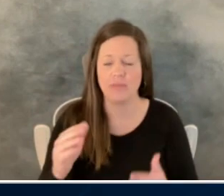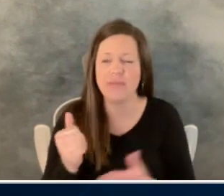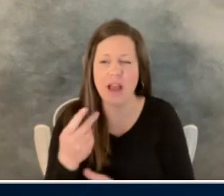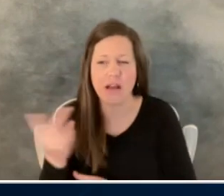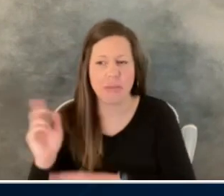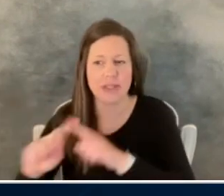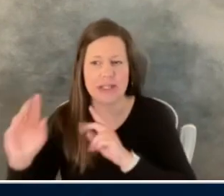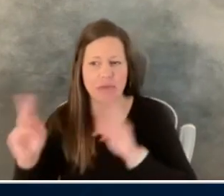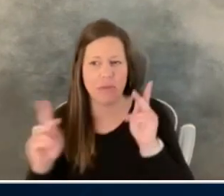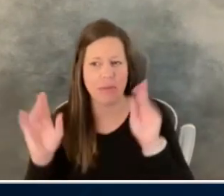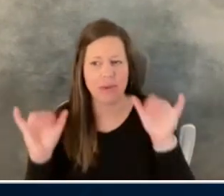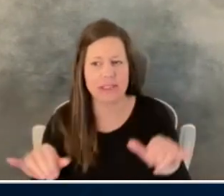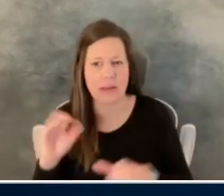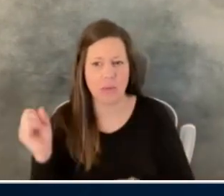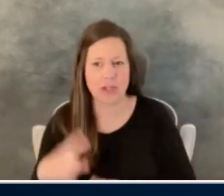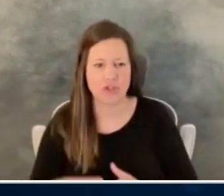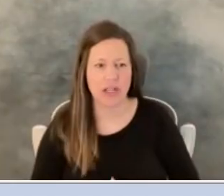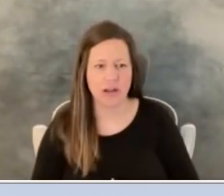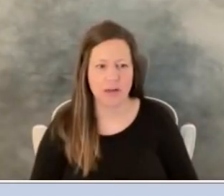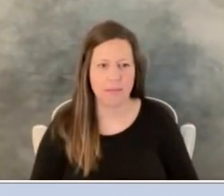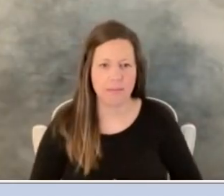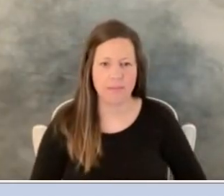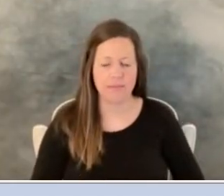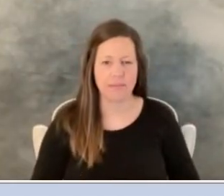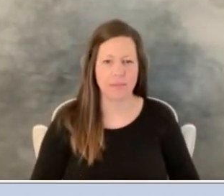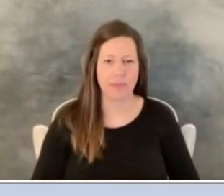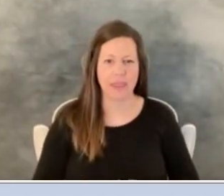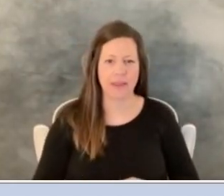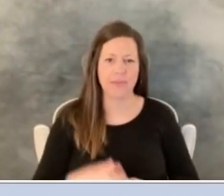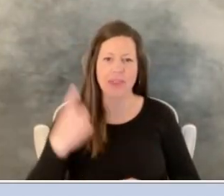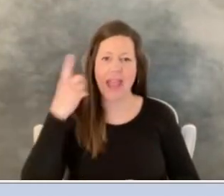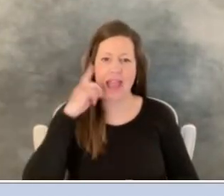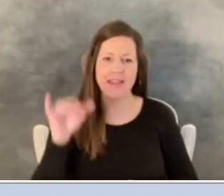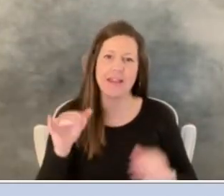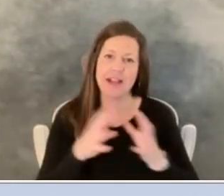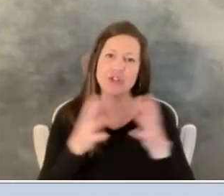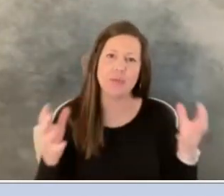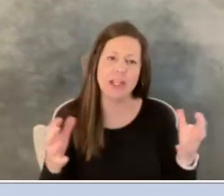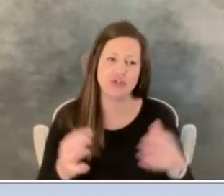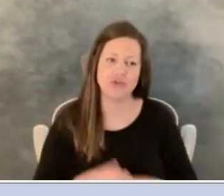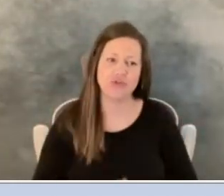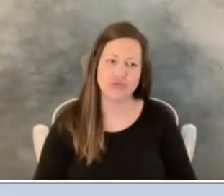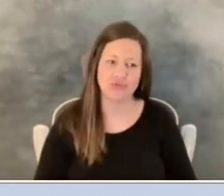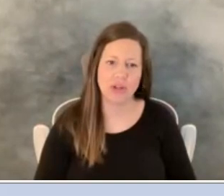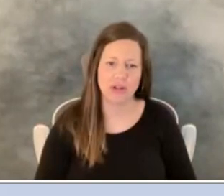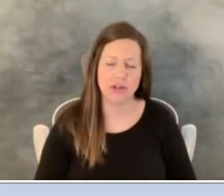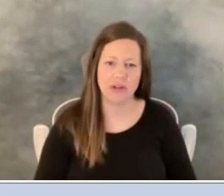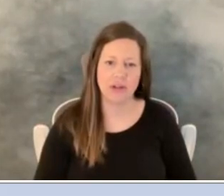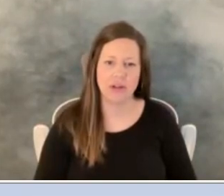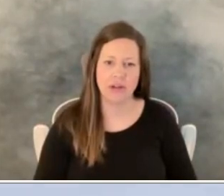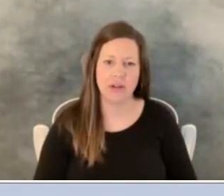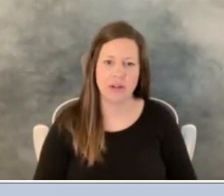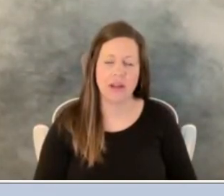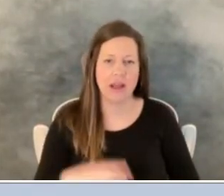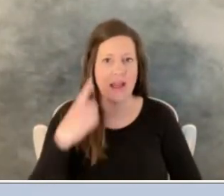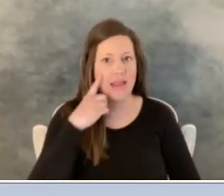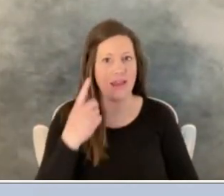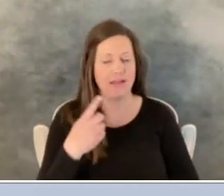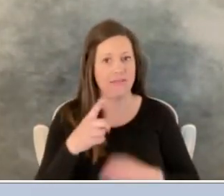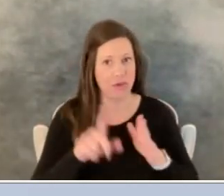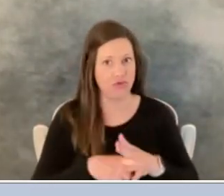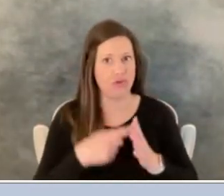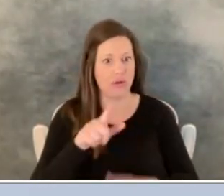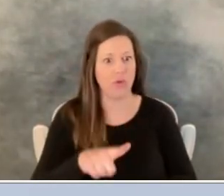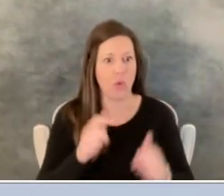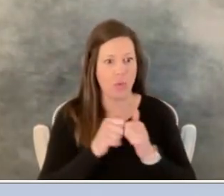people. 10 milligrams. Yeah, I think 10 is too much. I think start low with melatonin. I tell patients